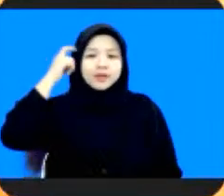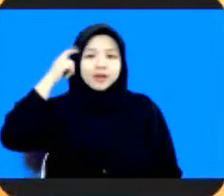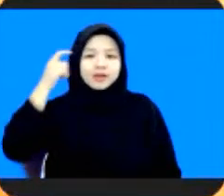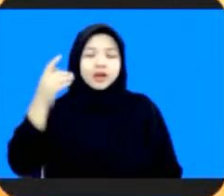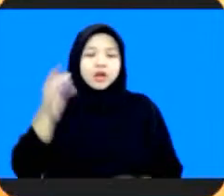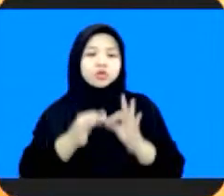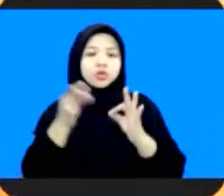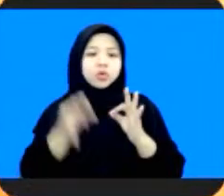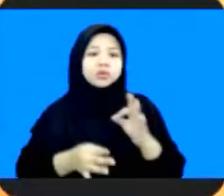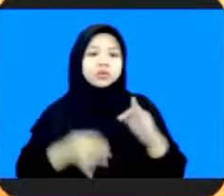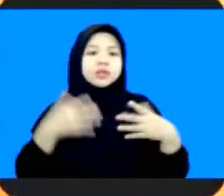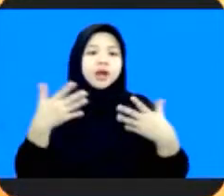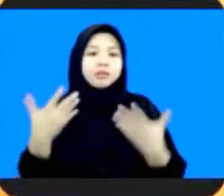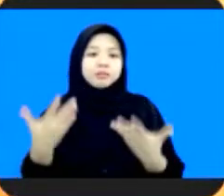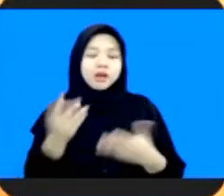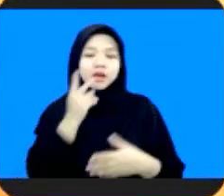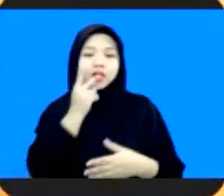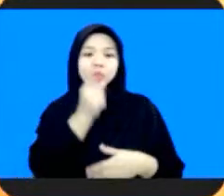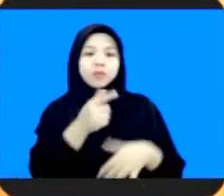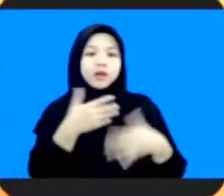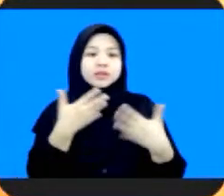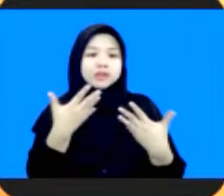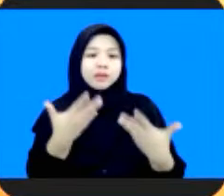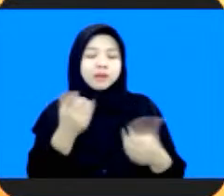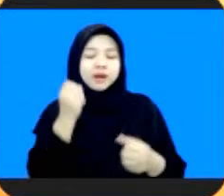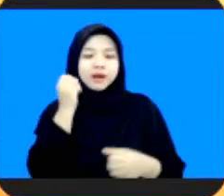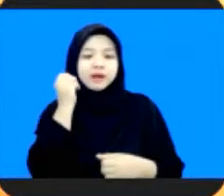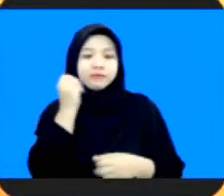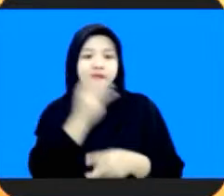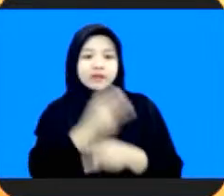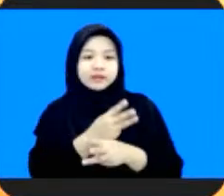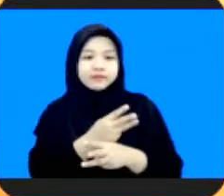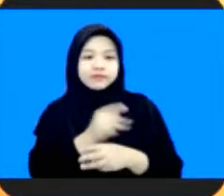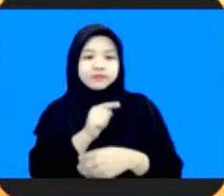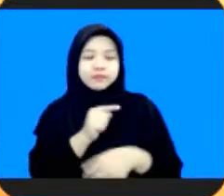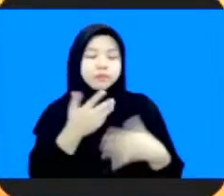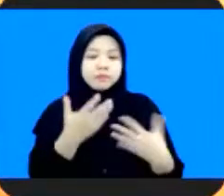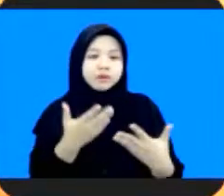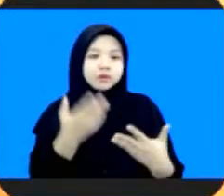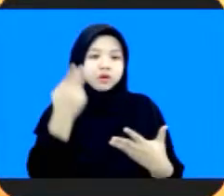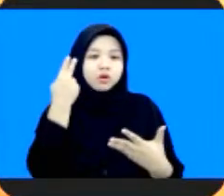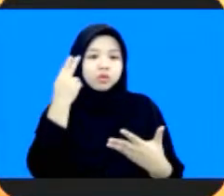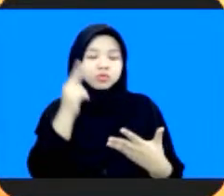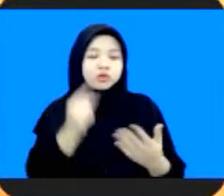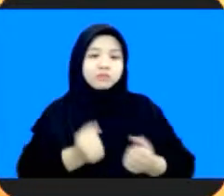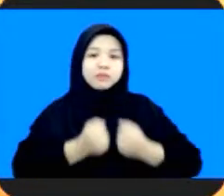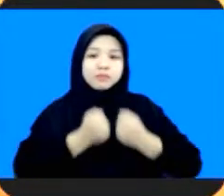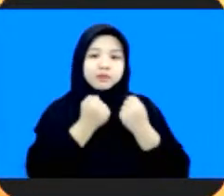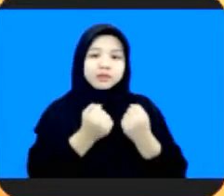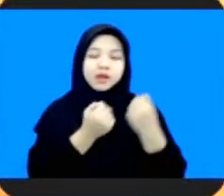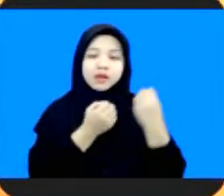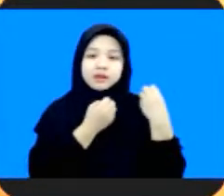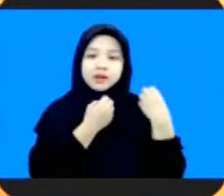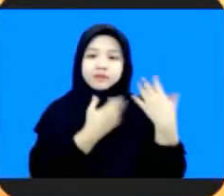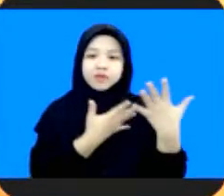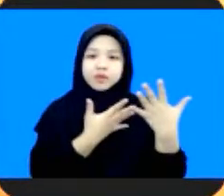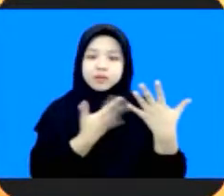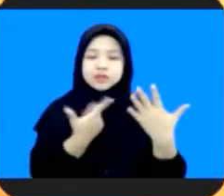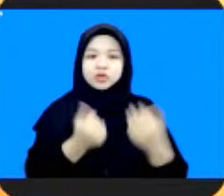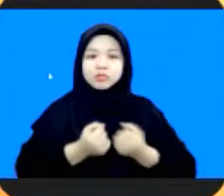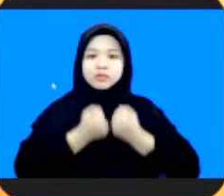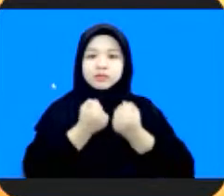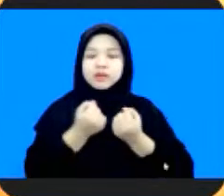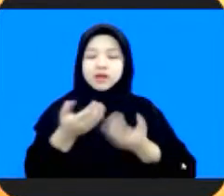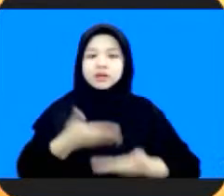at scale while also preserving open and free information ecosystem? That's one. And the other one is